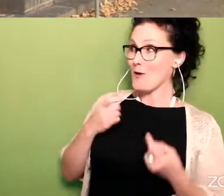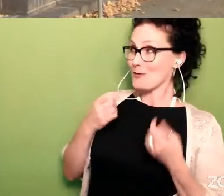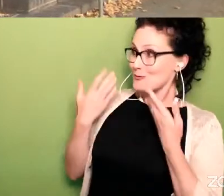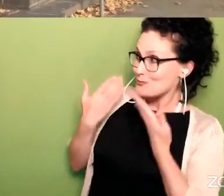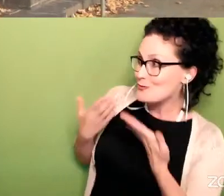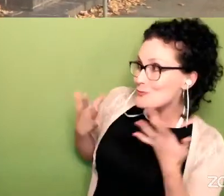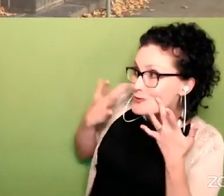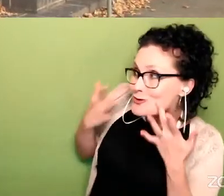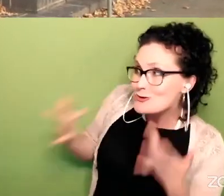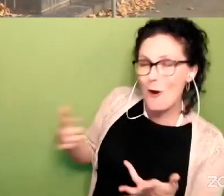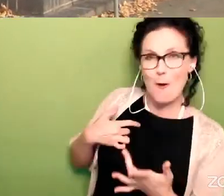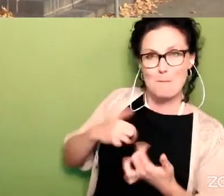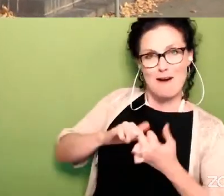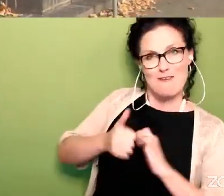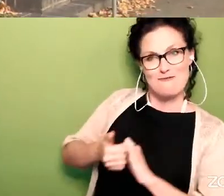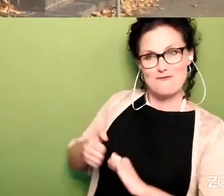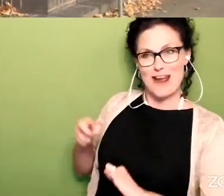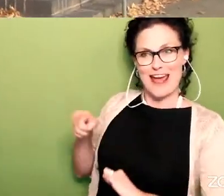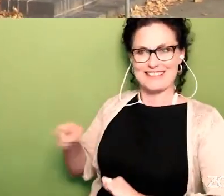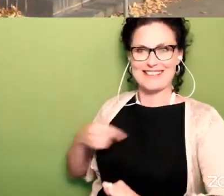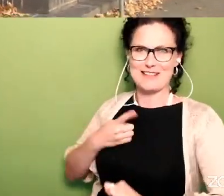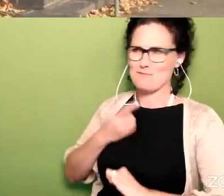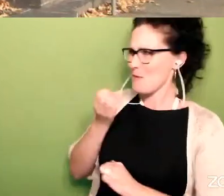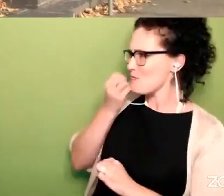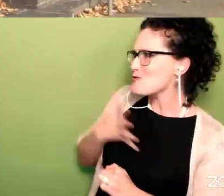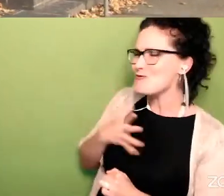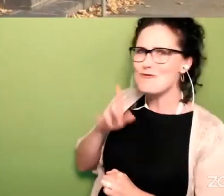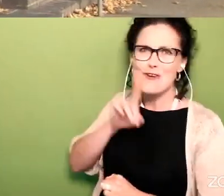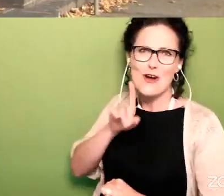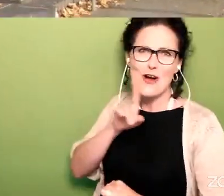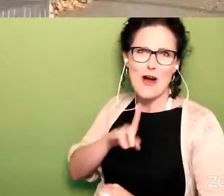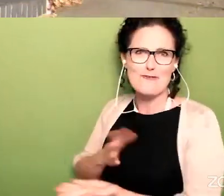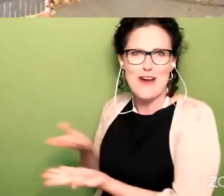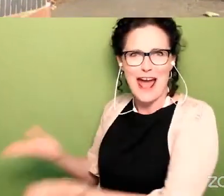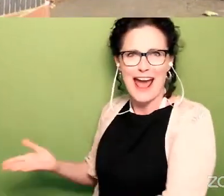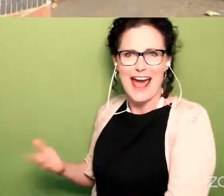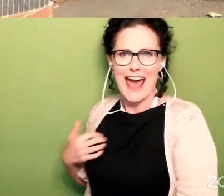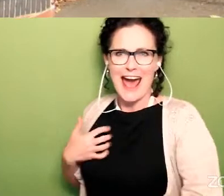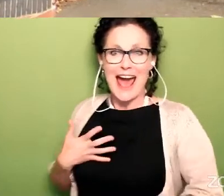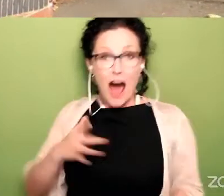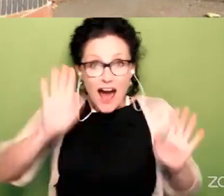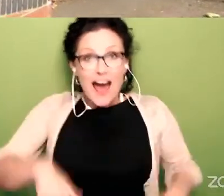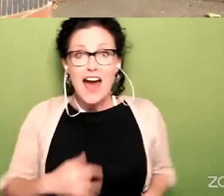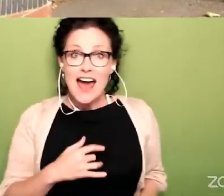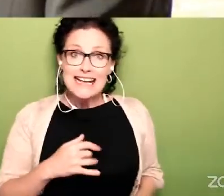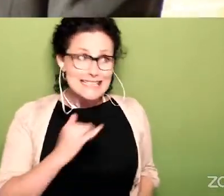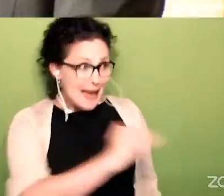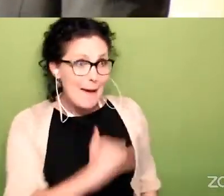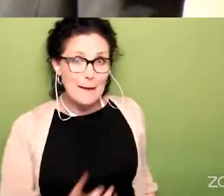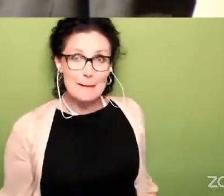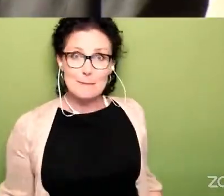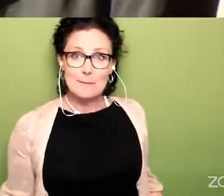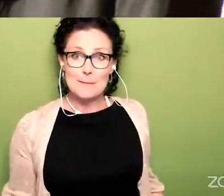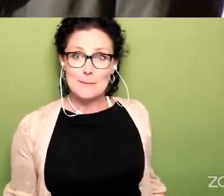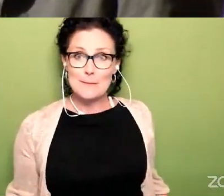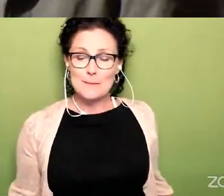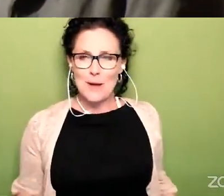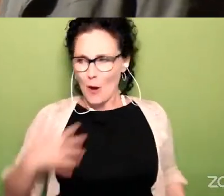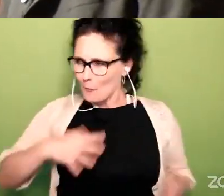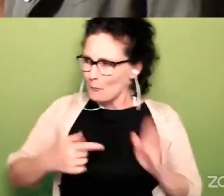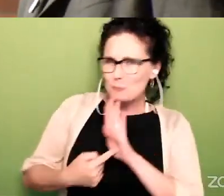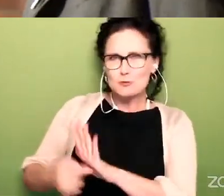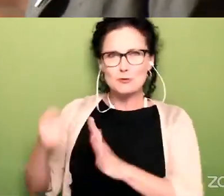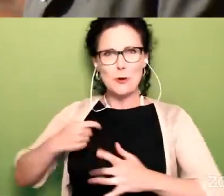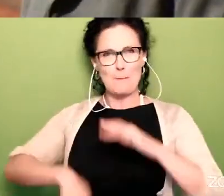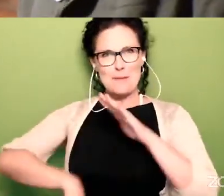But every time I looked at her, her face was so sad. And she was hardly looking at me and I didn't even know what to do. Now